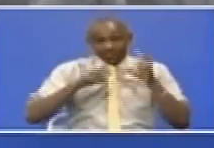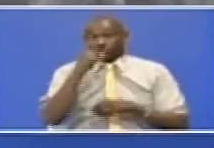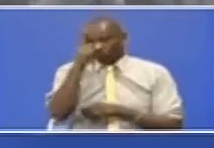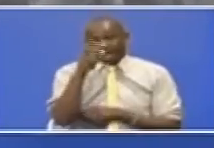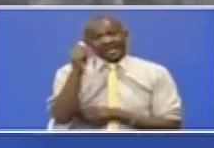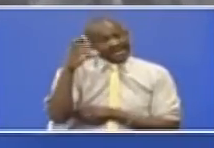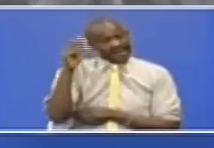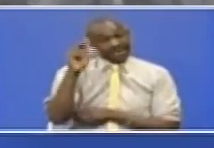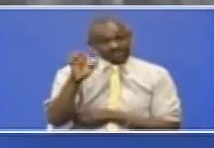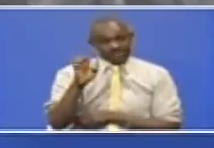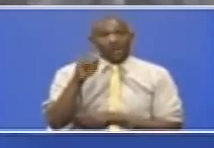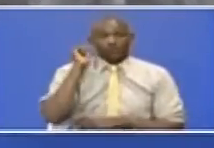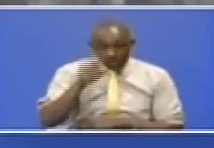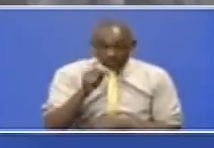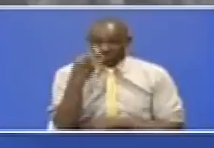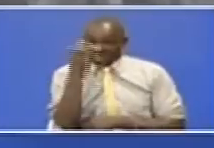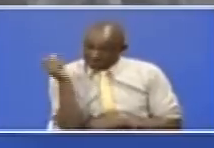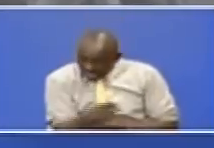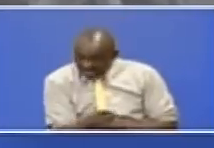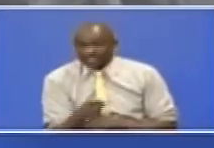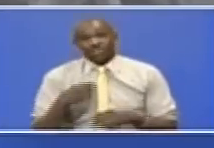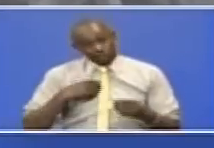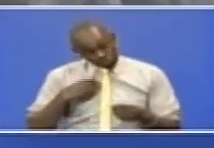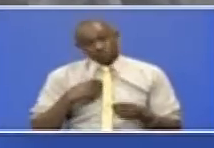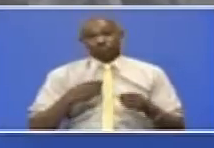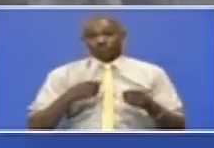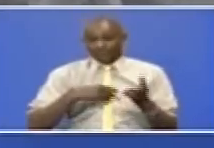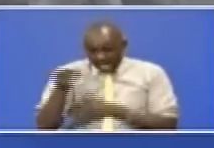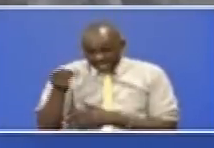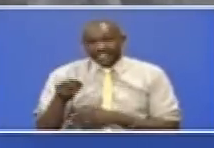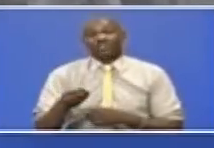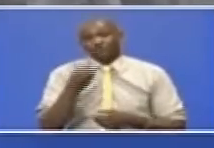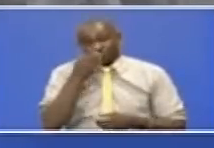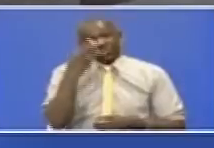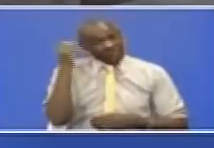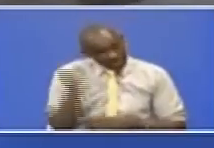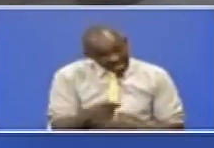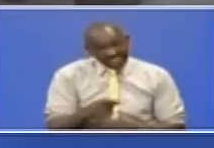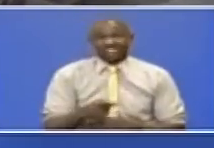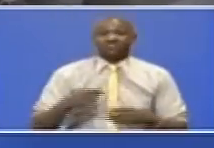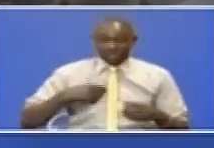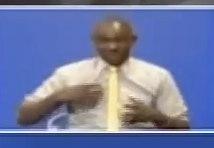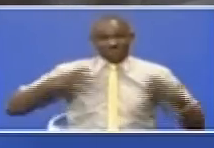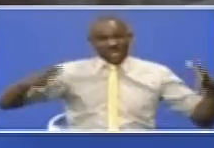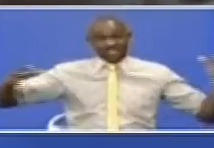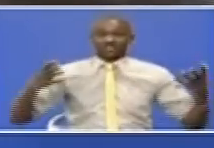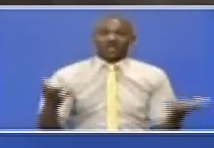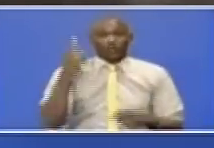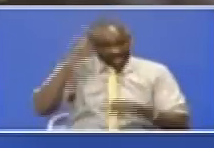about 3 months to purchase, fatten and sell the animals, meaning in 1 year, one can fatten